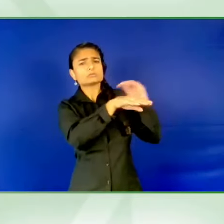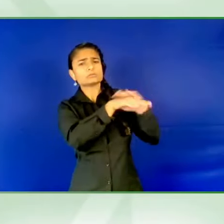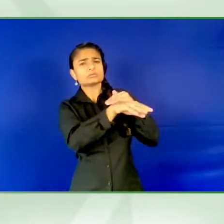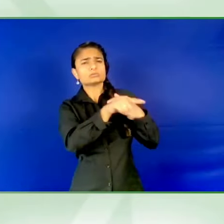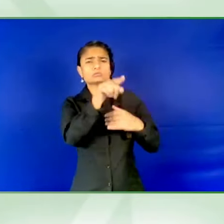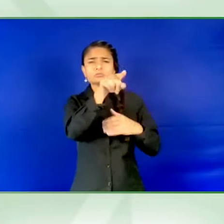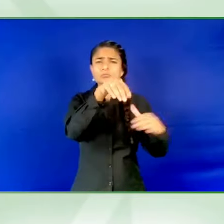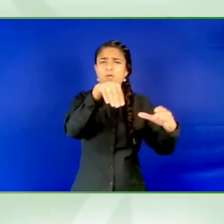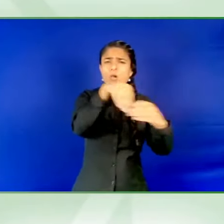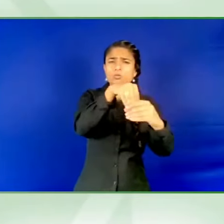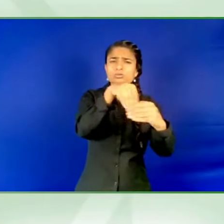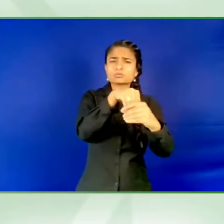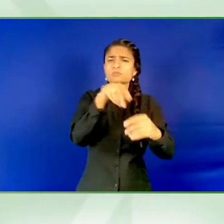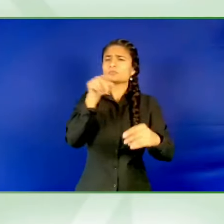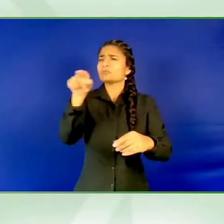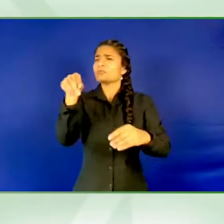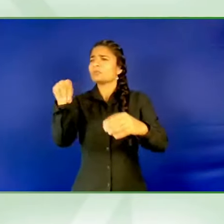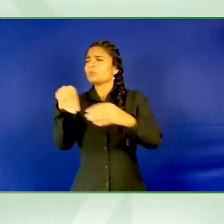everyone.